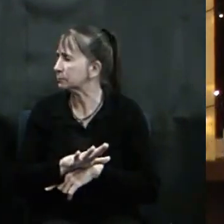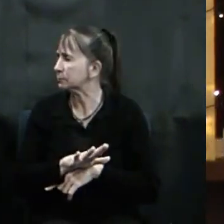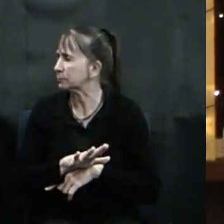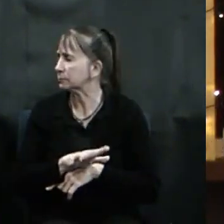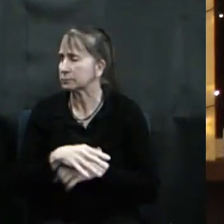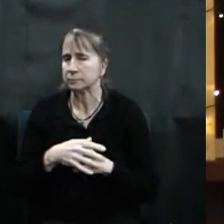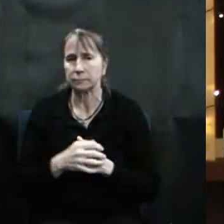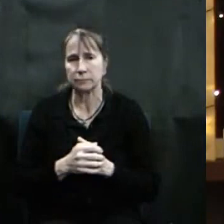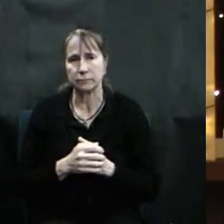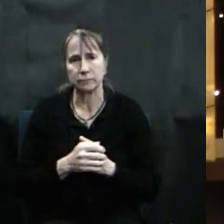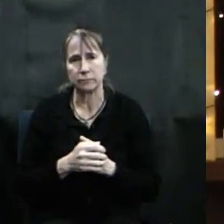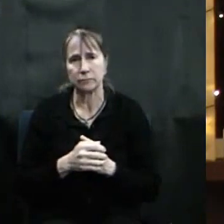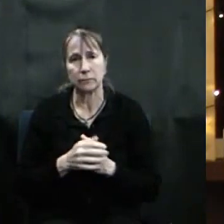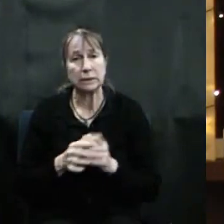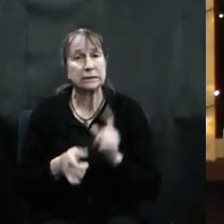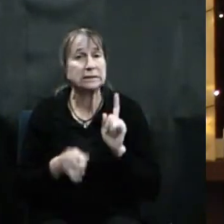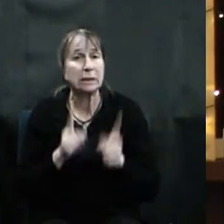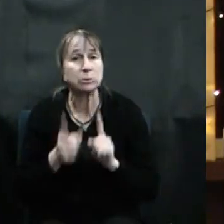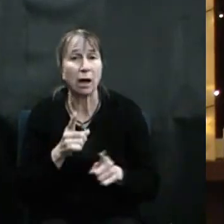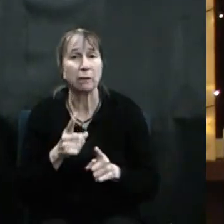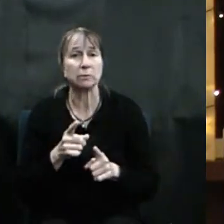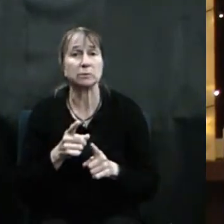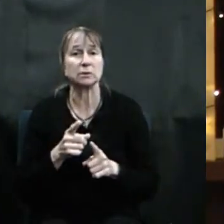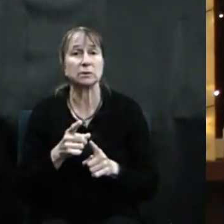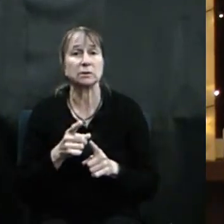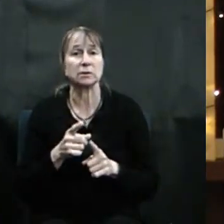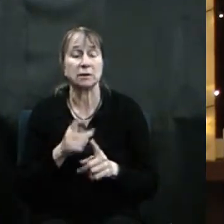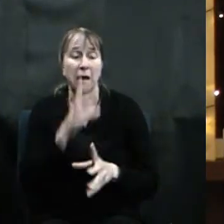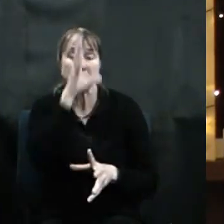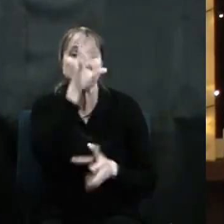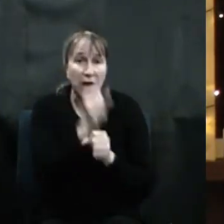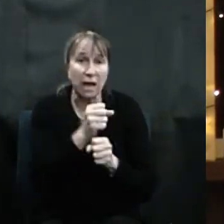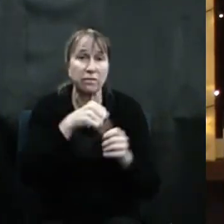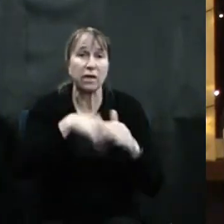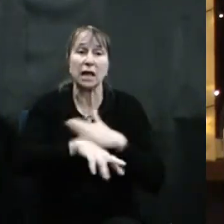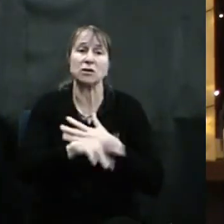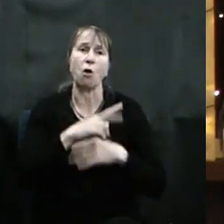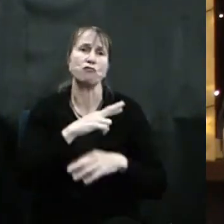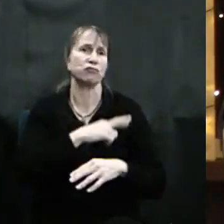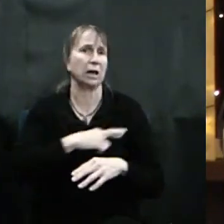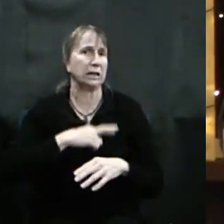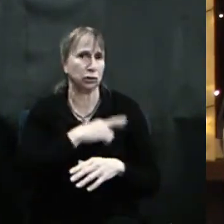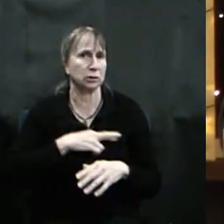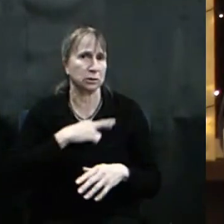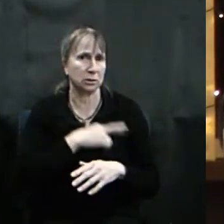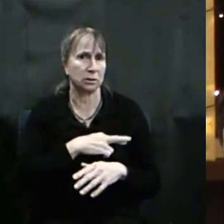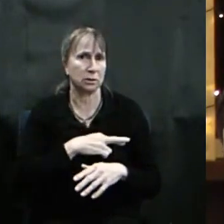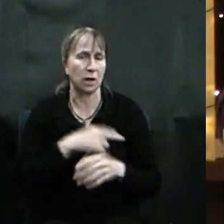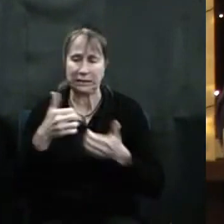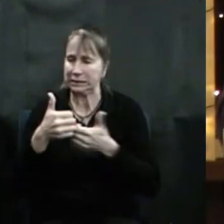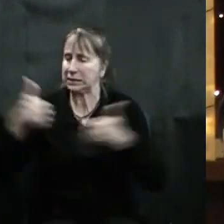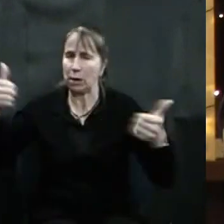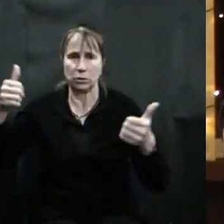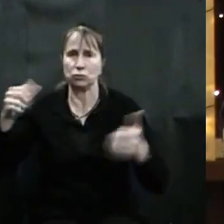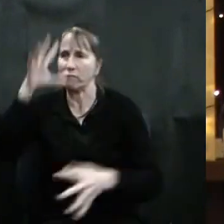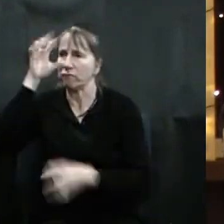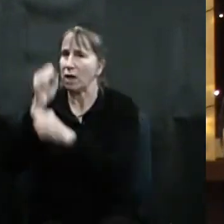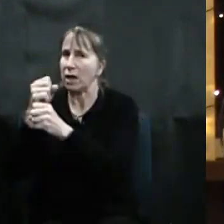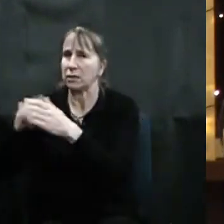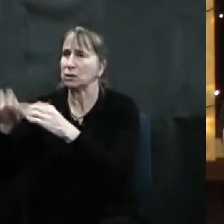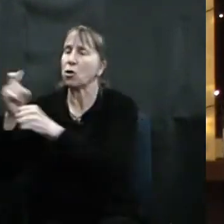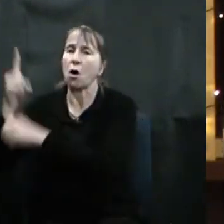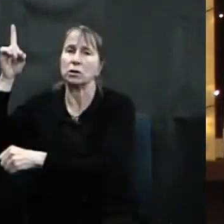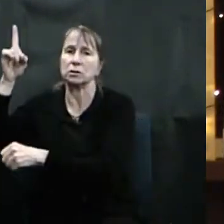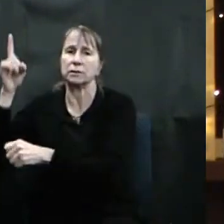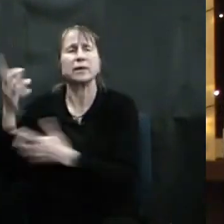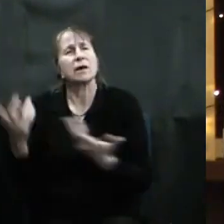Sometimes religious practices and religion can take place of the reality of knowing God. I can remember when I first became